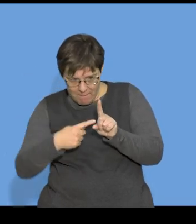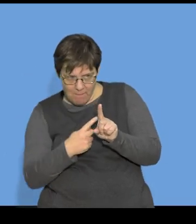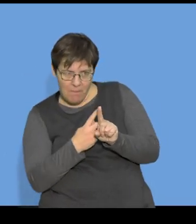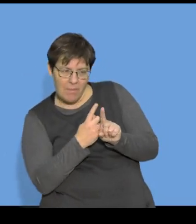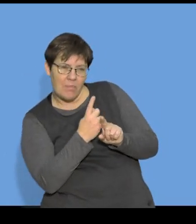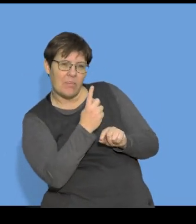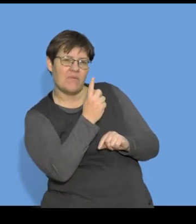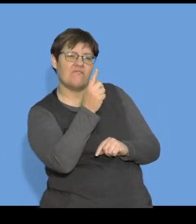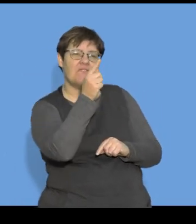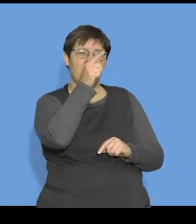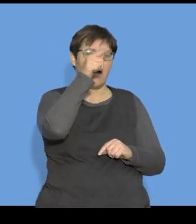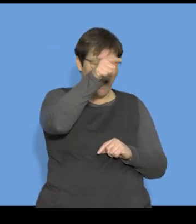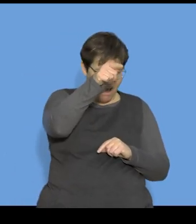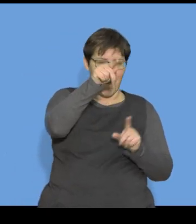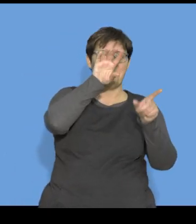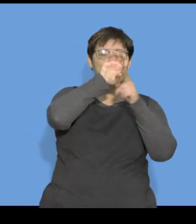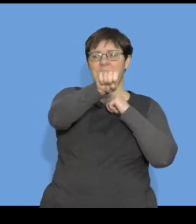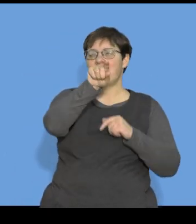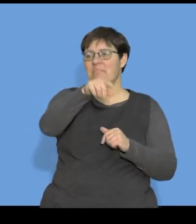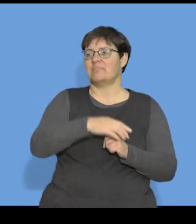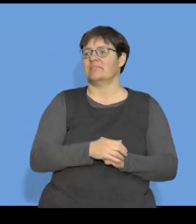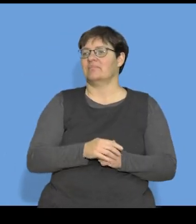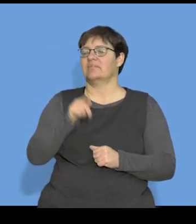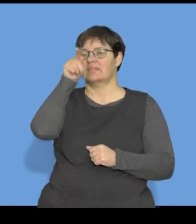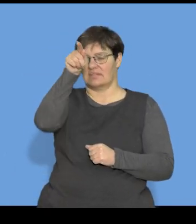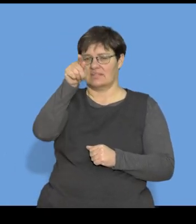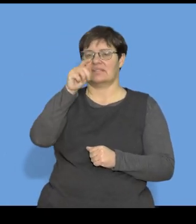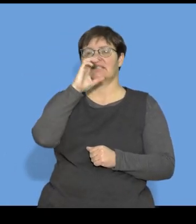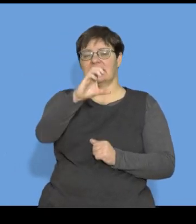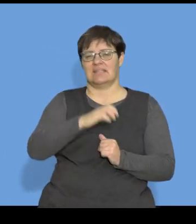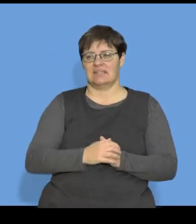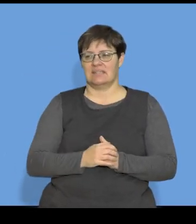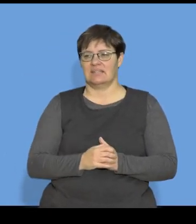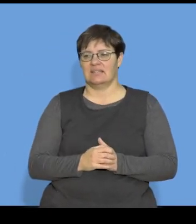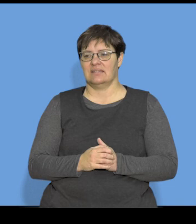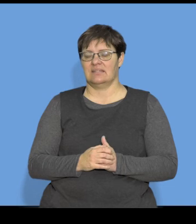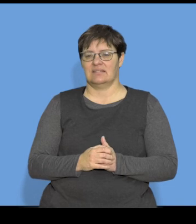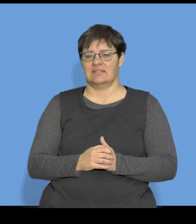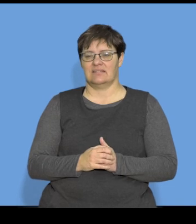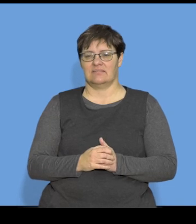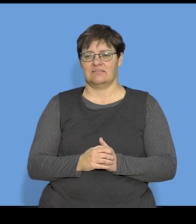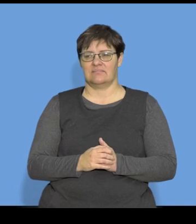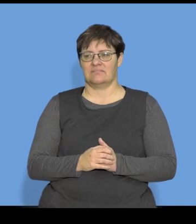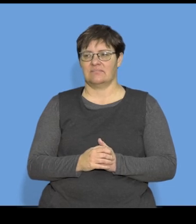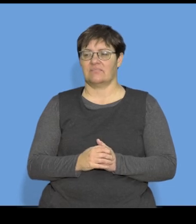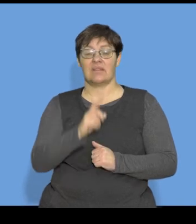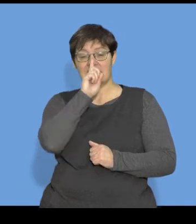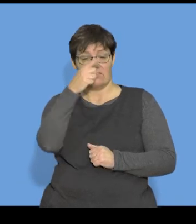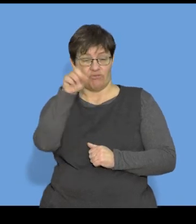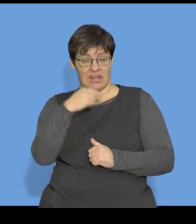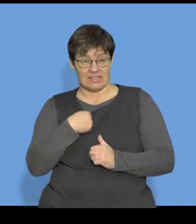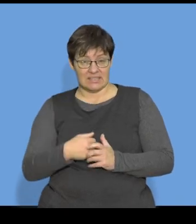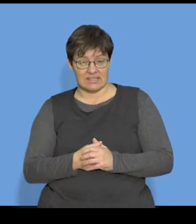follow it until we can see which one. Good. The answer should be C. Let's see if you are